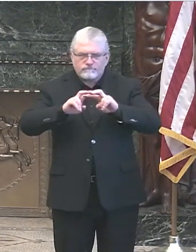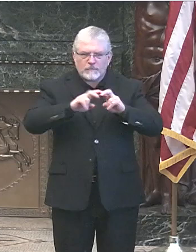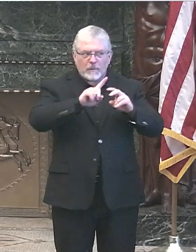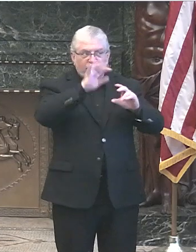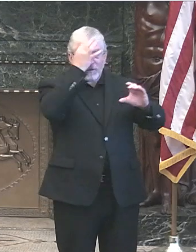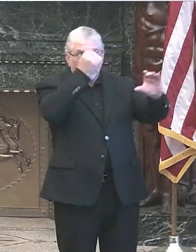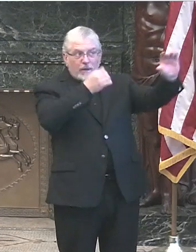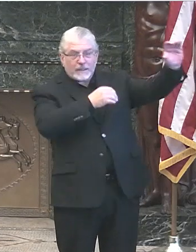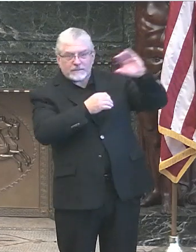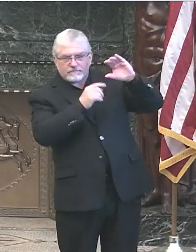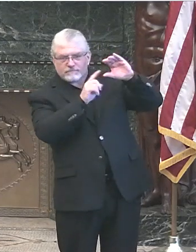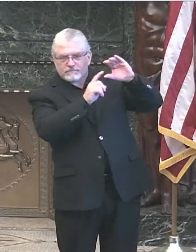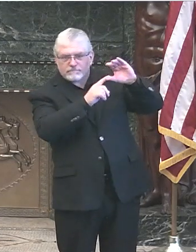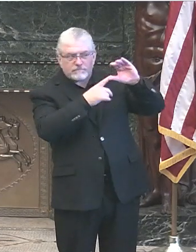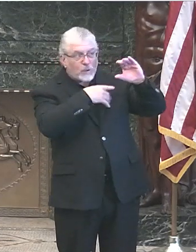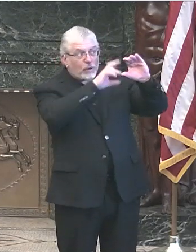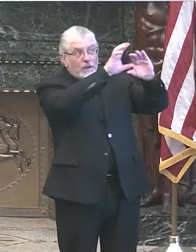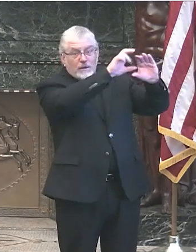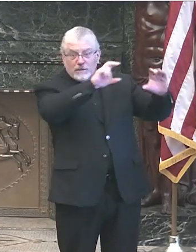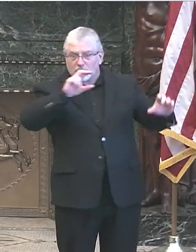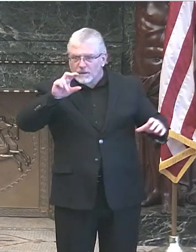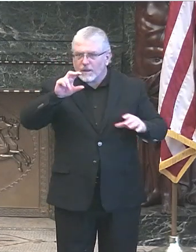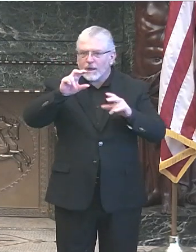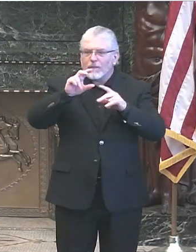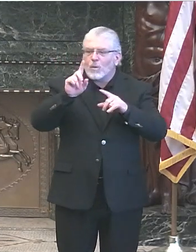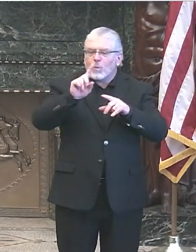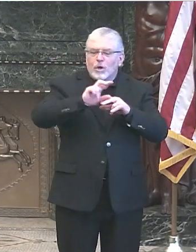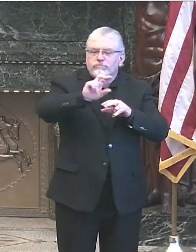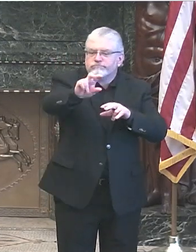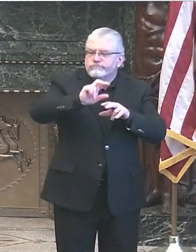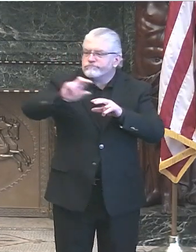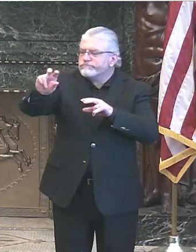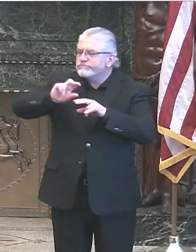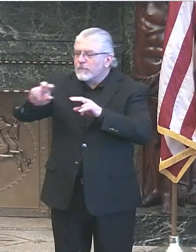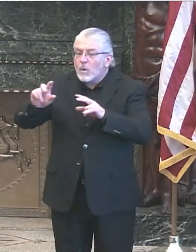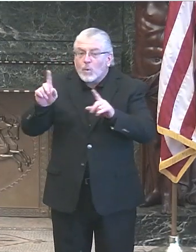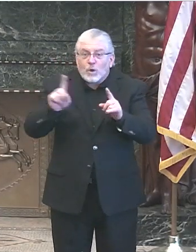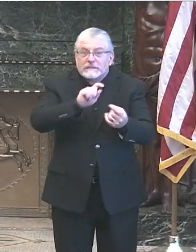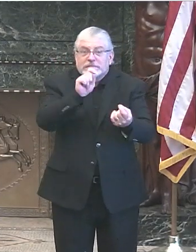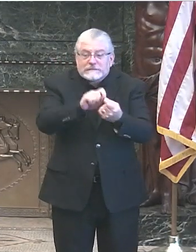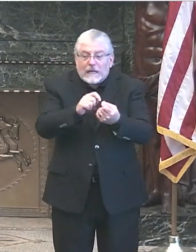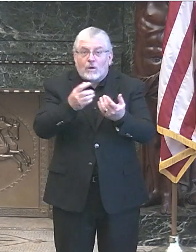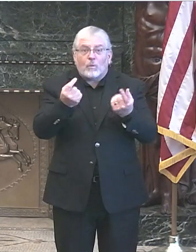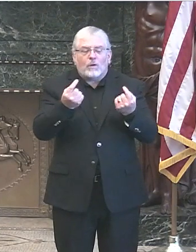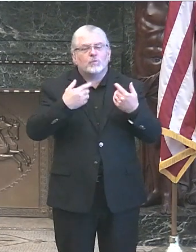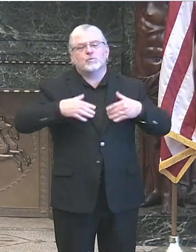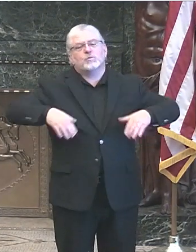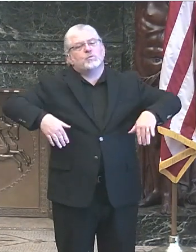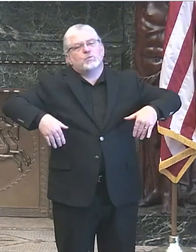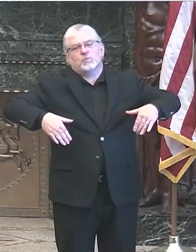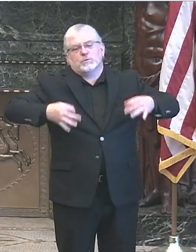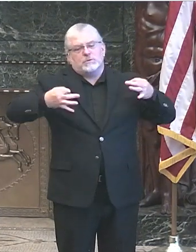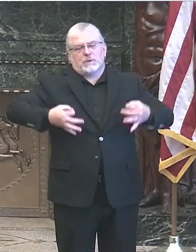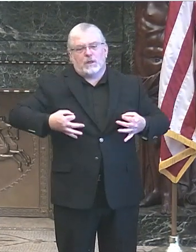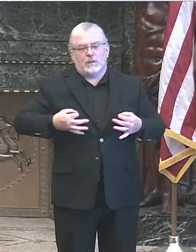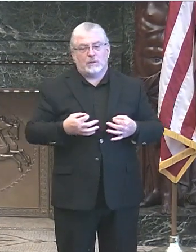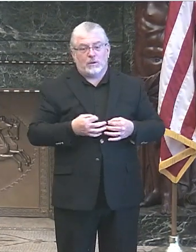those dollars. But I don't have any details of where and how they'd be spent yet. Okay. Do you know when you'll have those details?